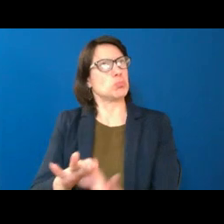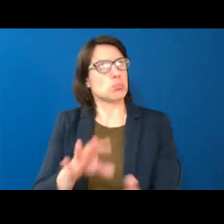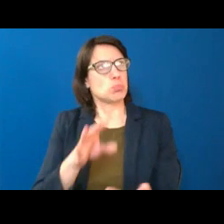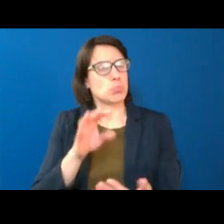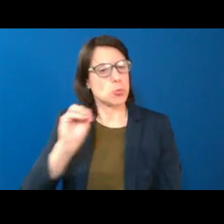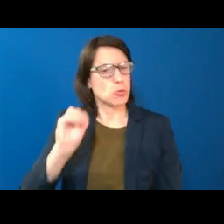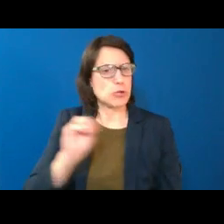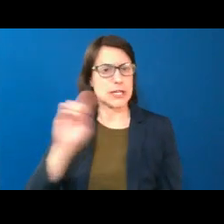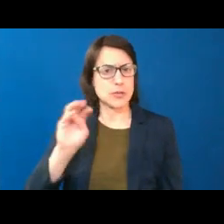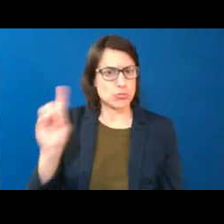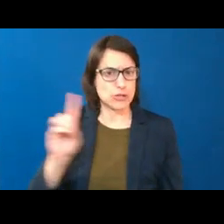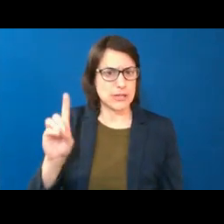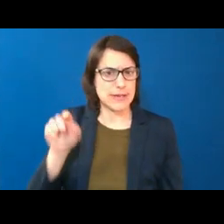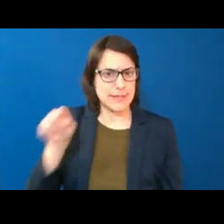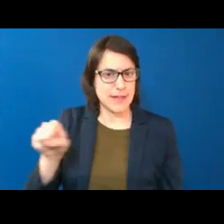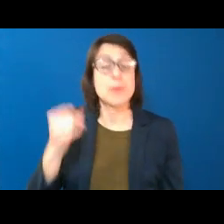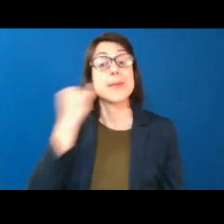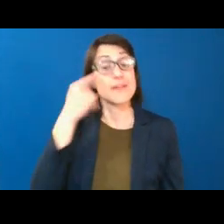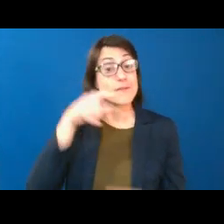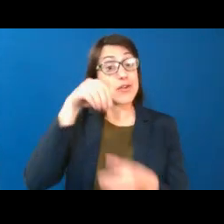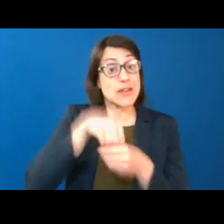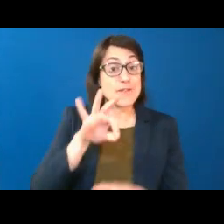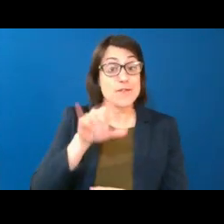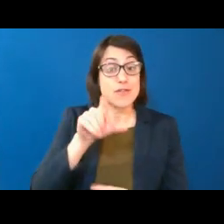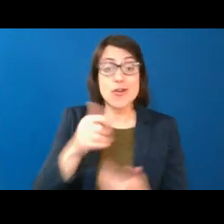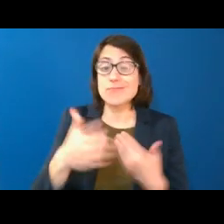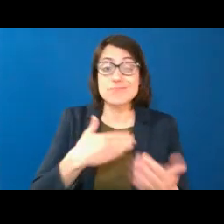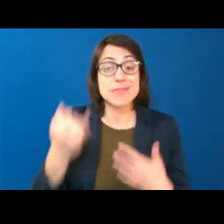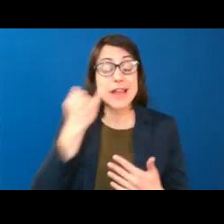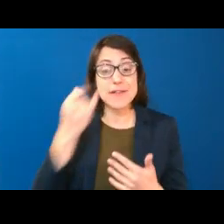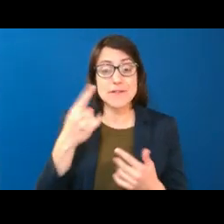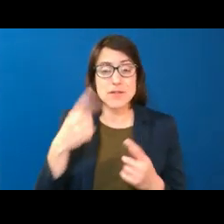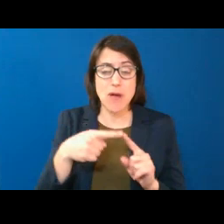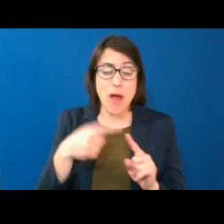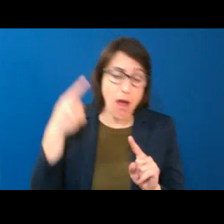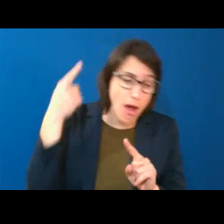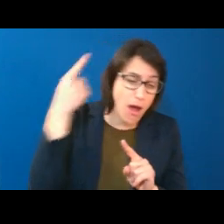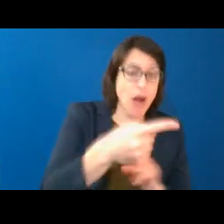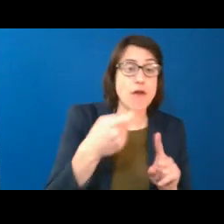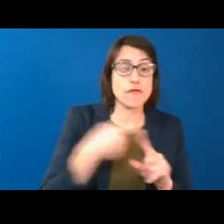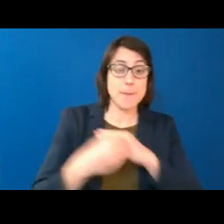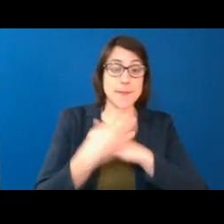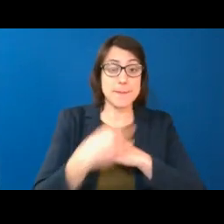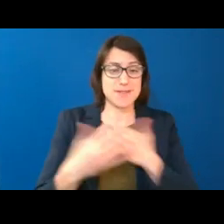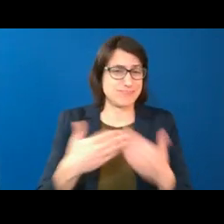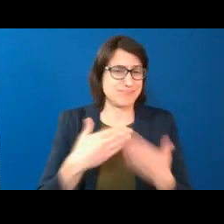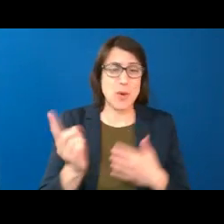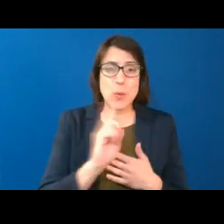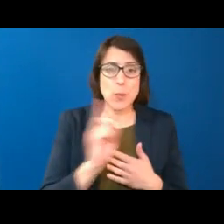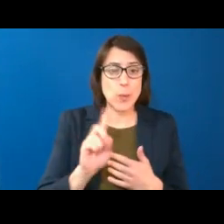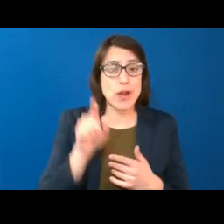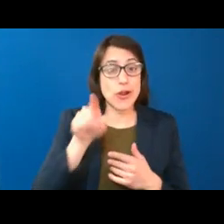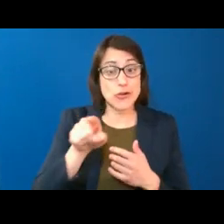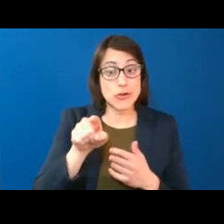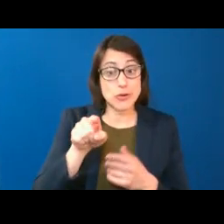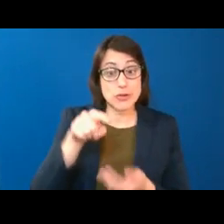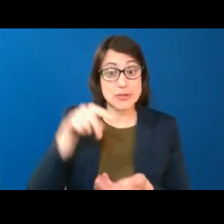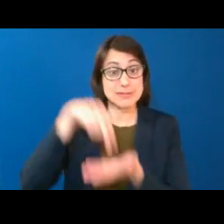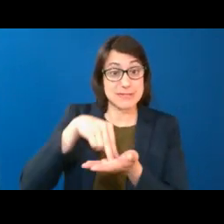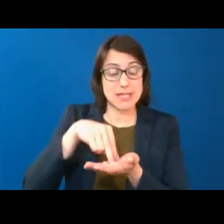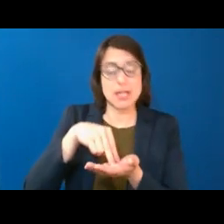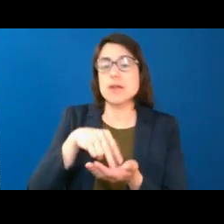you're 2 hours away from the beach, it doesn't really matter, because anywhere you are in Florida, you're not further than 60 miles